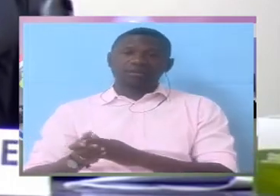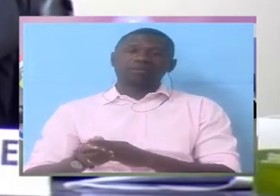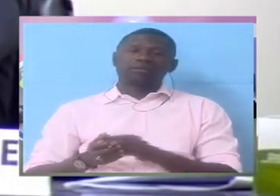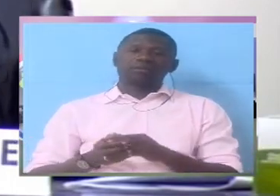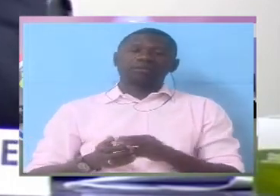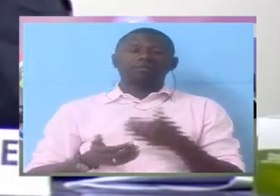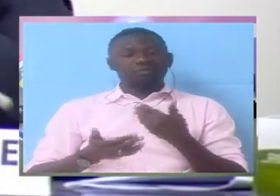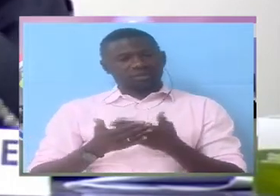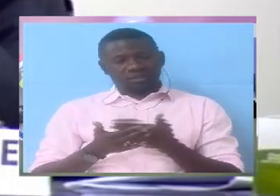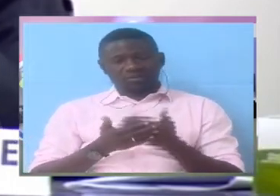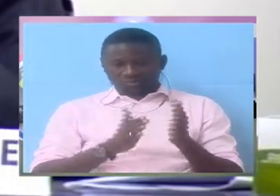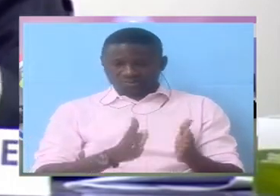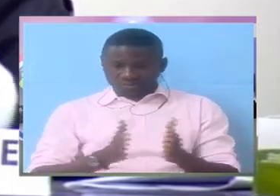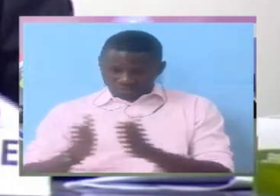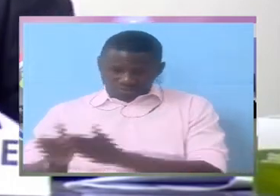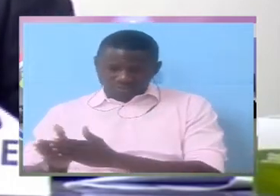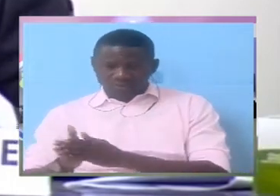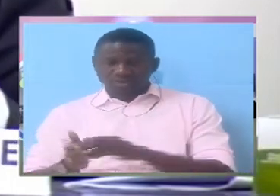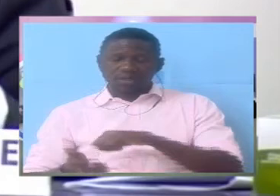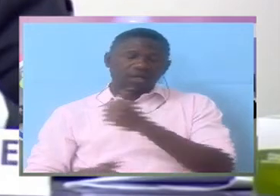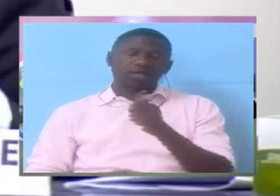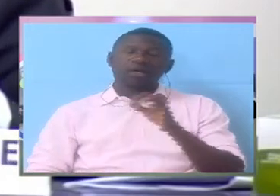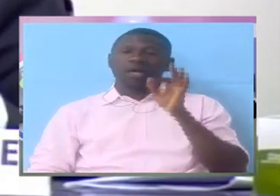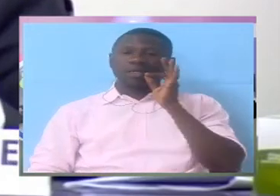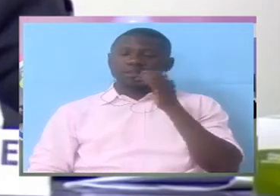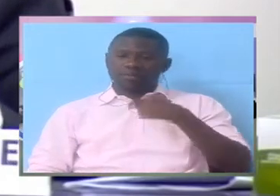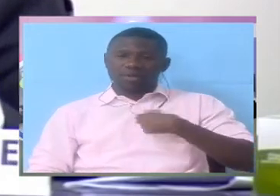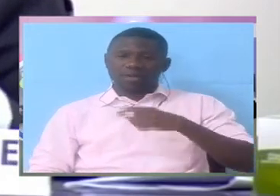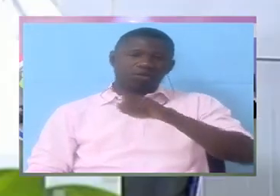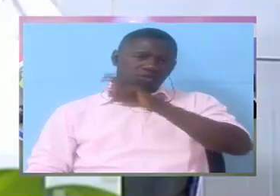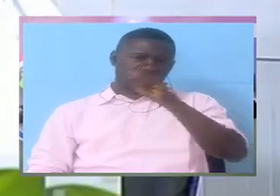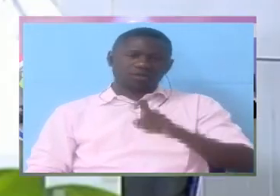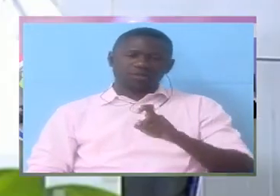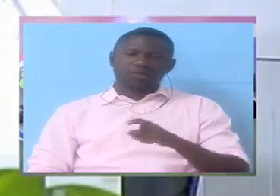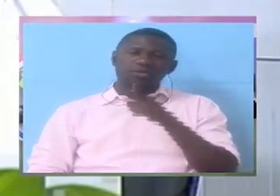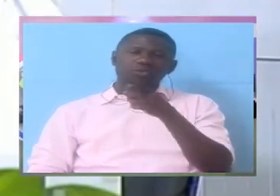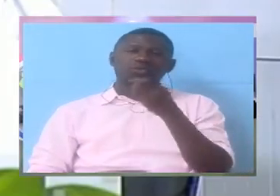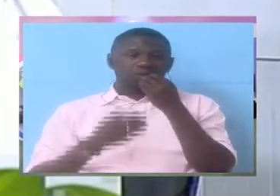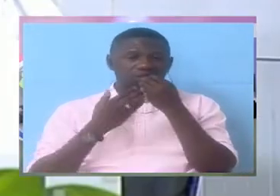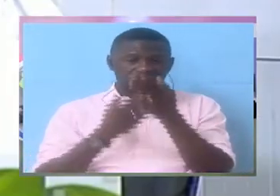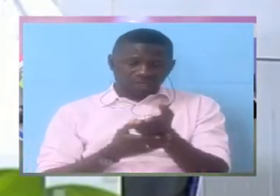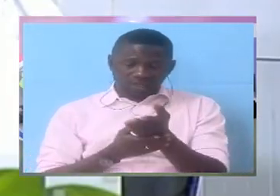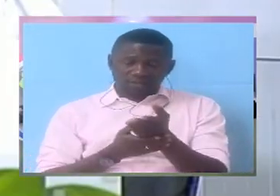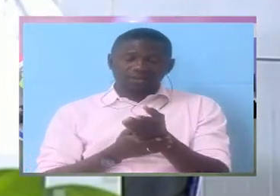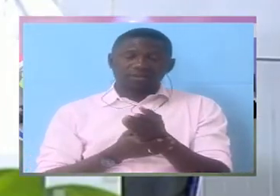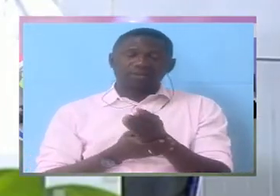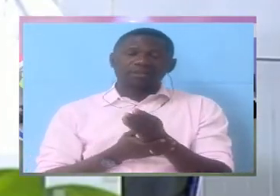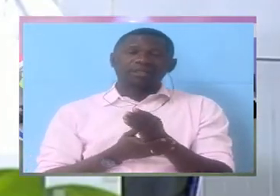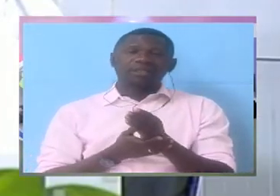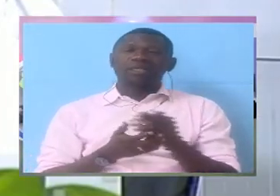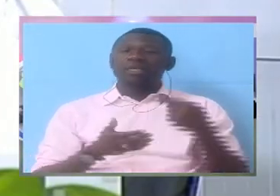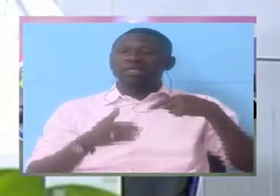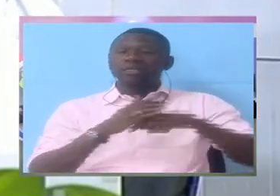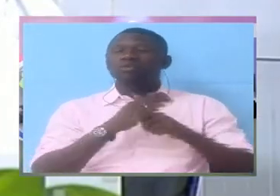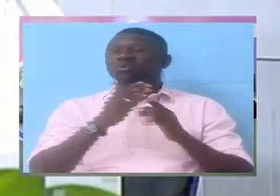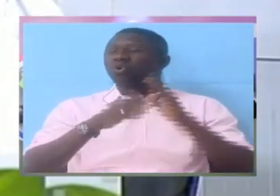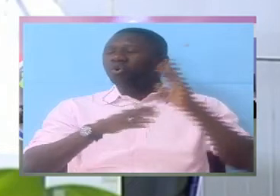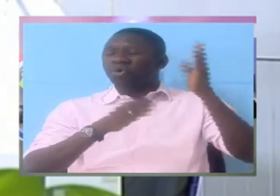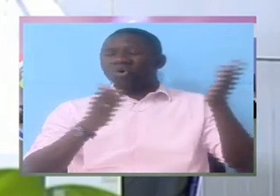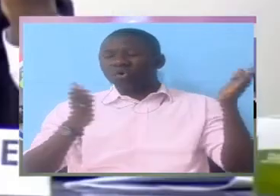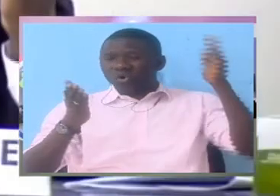Put that aside. Answer my question. You said throughout your time at